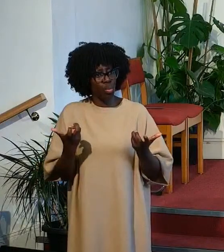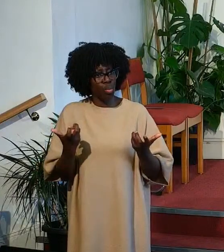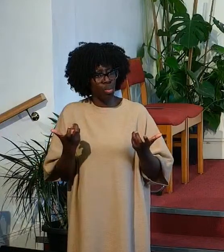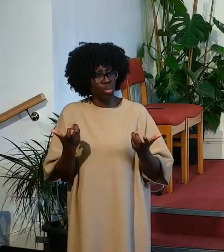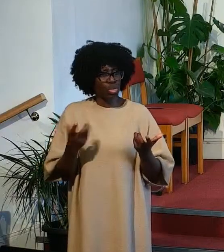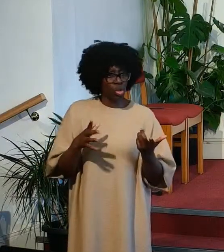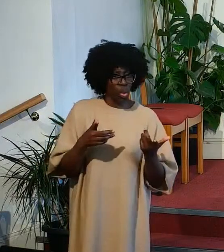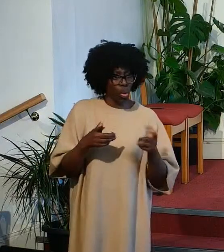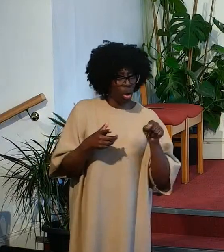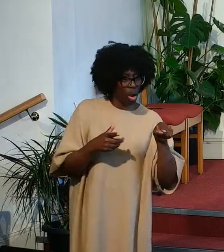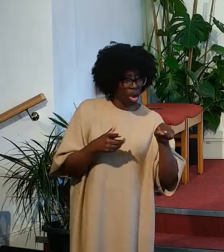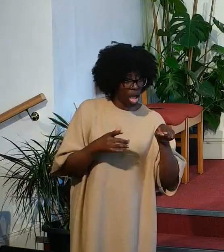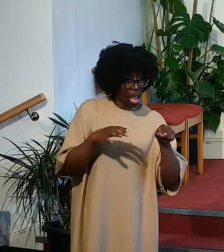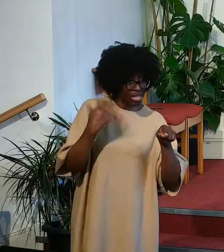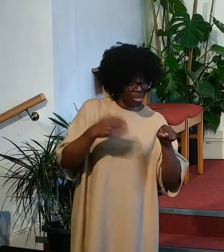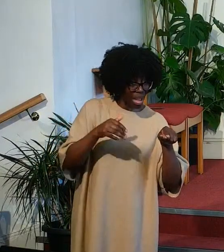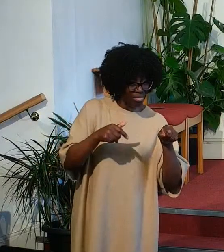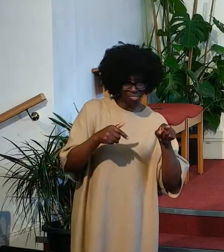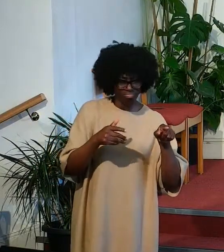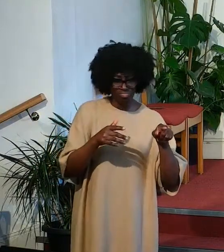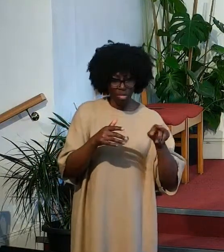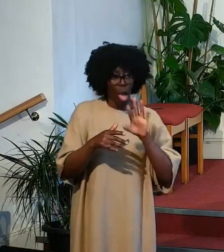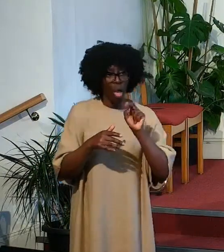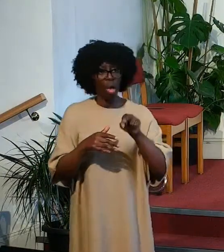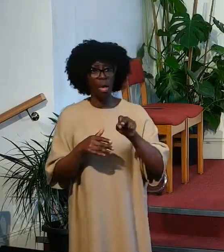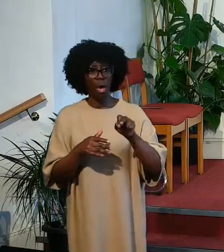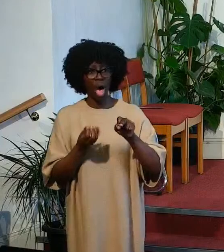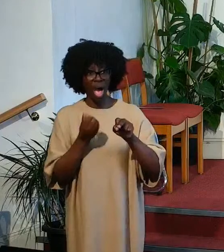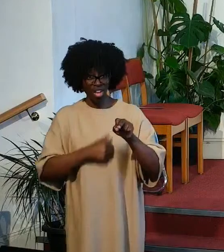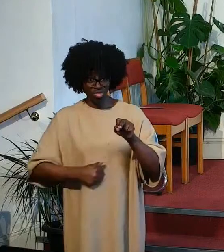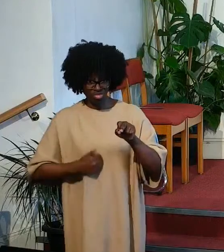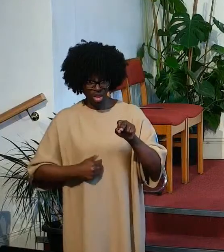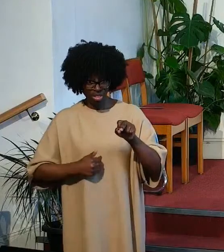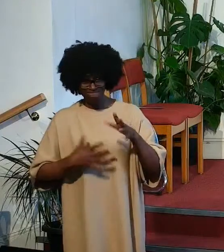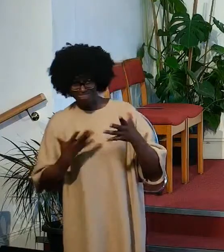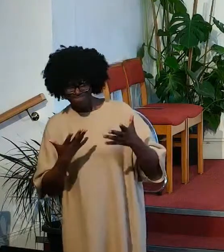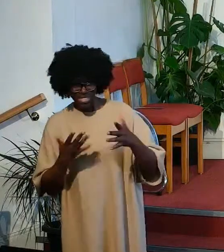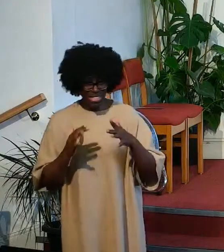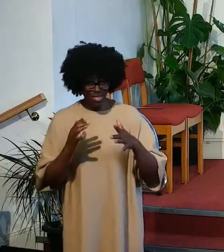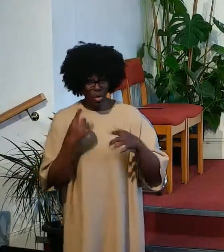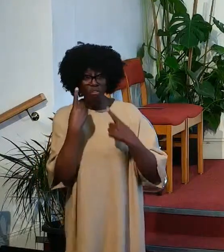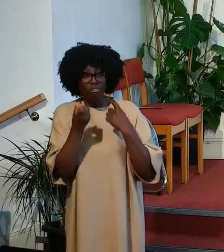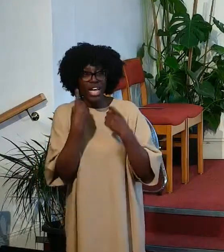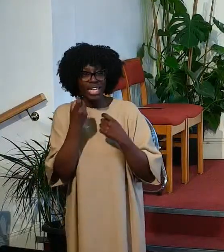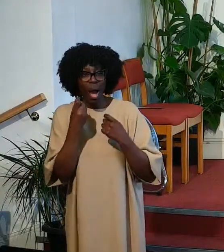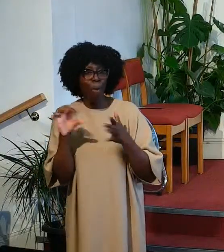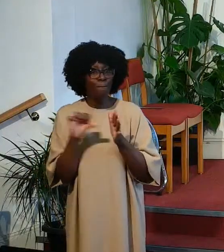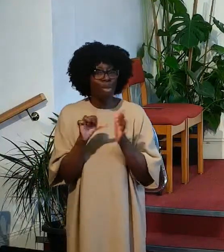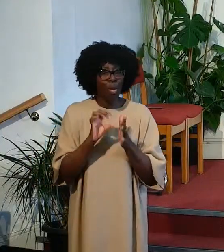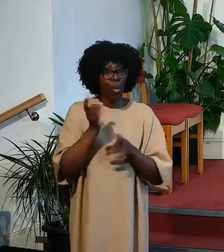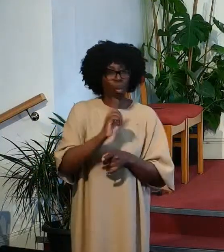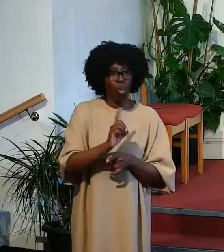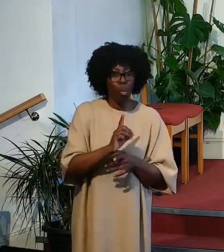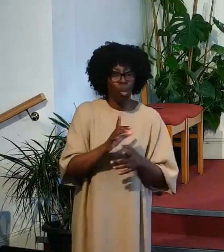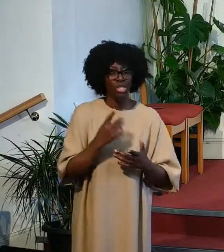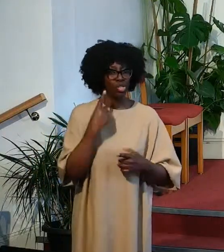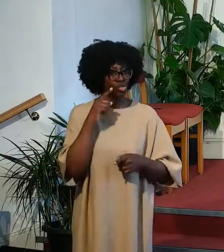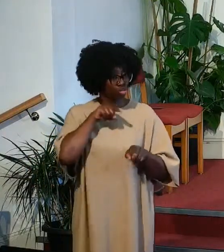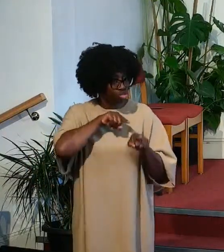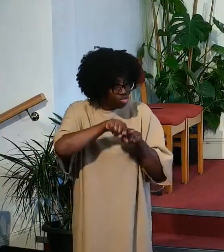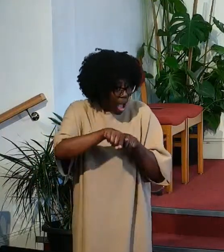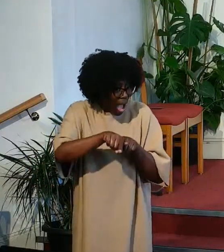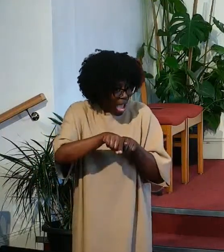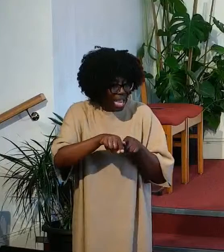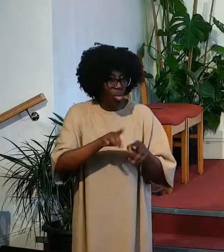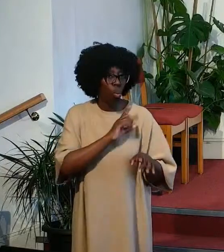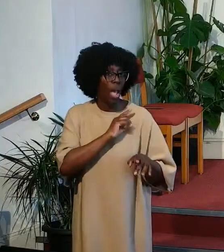pain's here and you're touching, trying to determine what the problem is because she cannot communicate. Sorry, for those of you